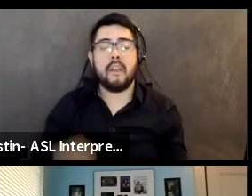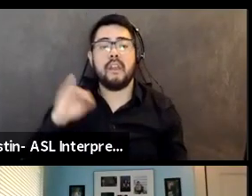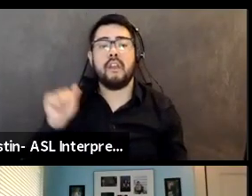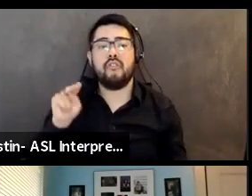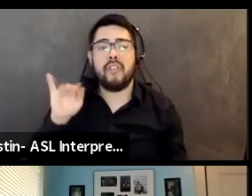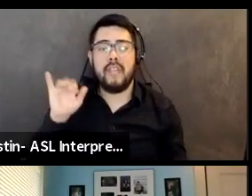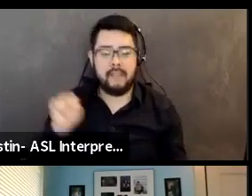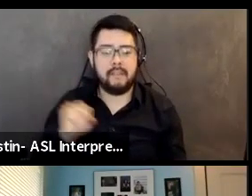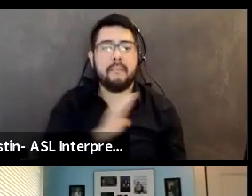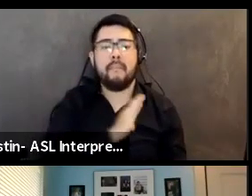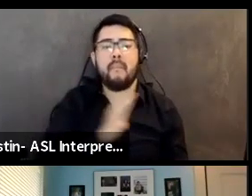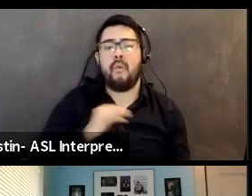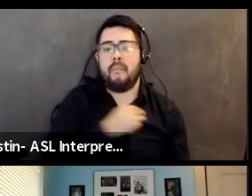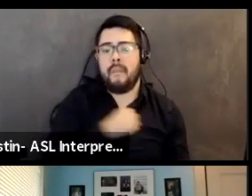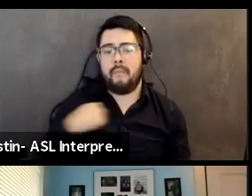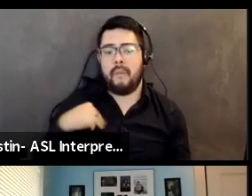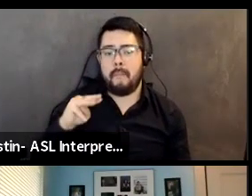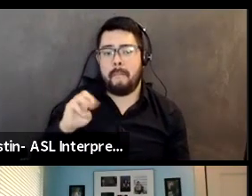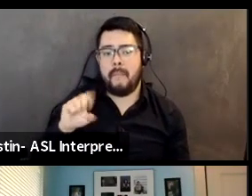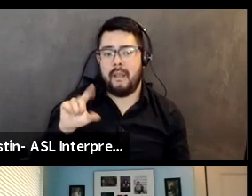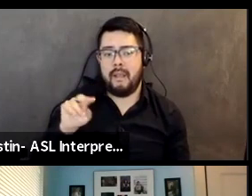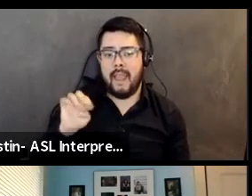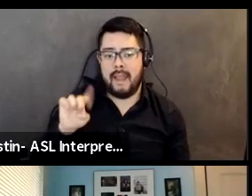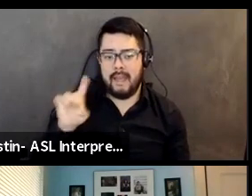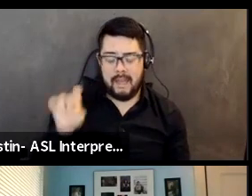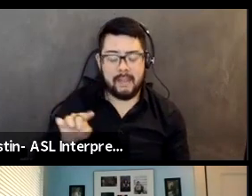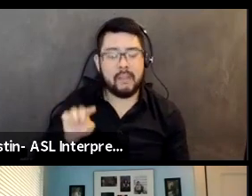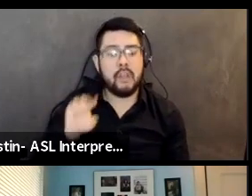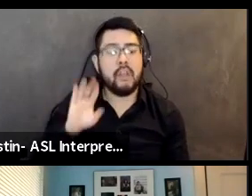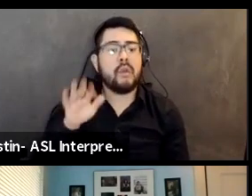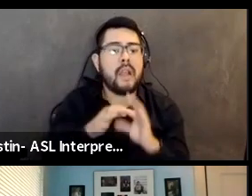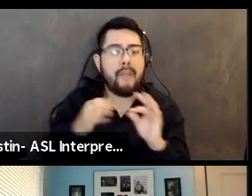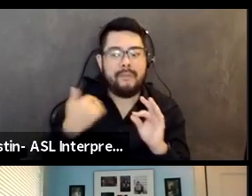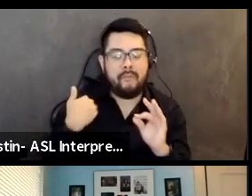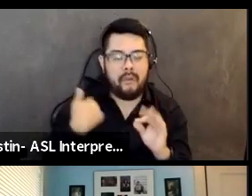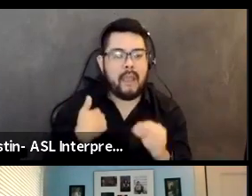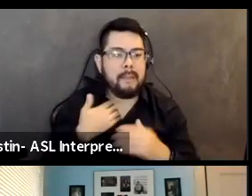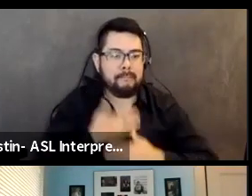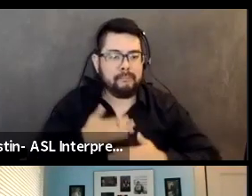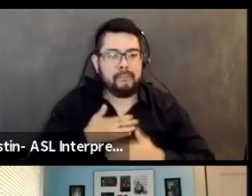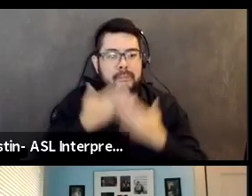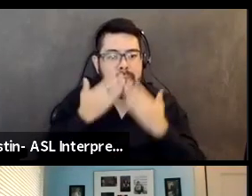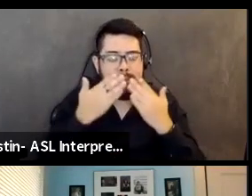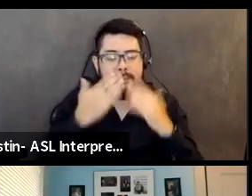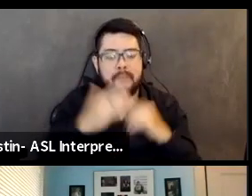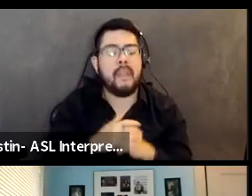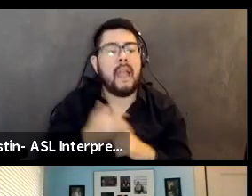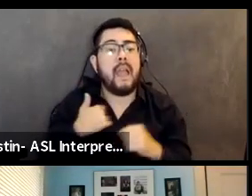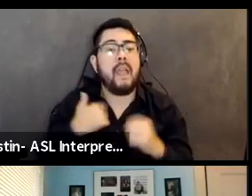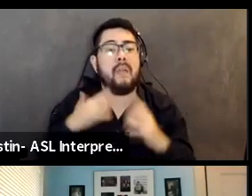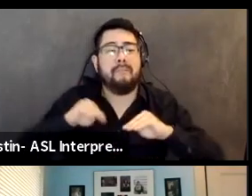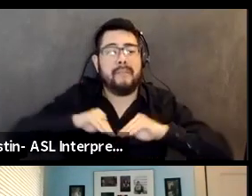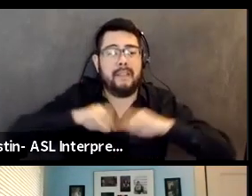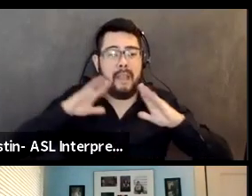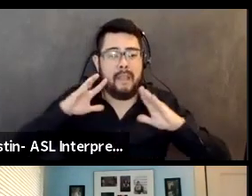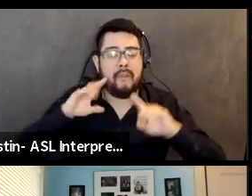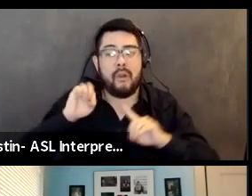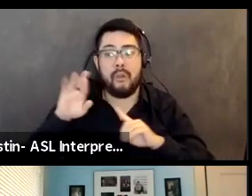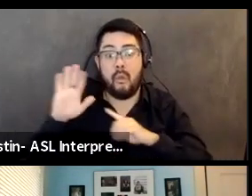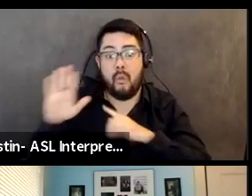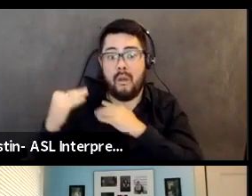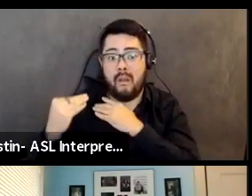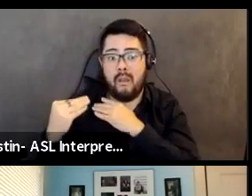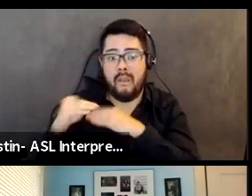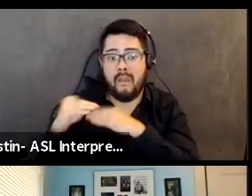just um i appreciate your comments earlier one thing i wanted to just uh clarify or was to get your uh advice